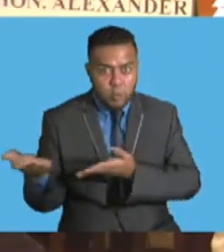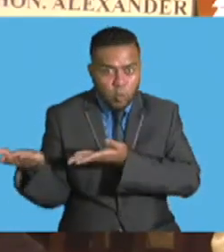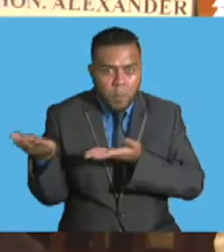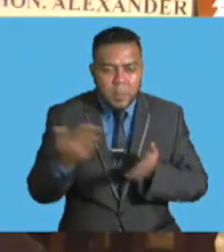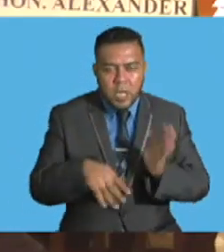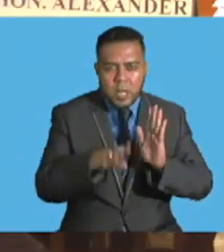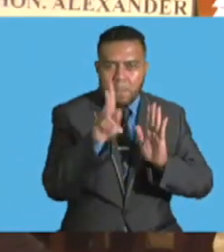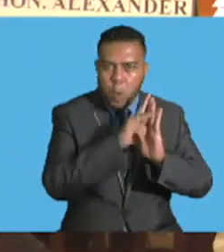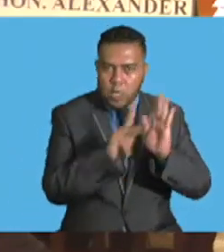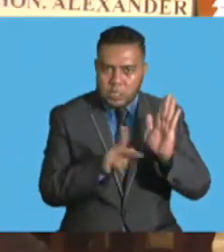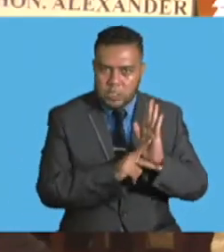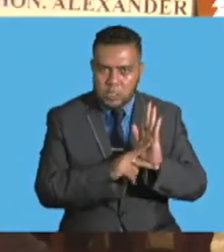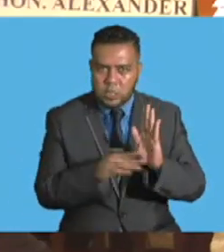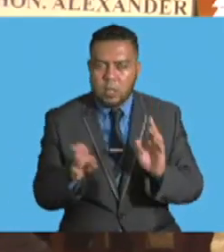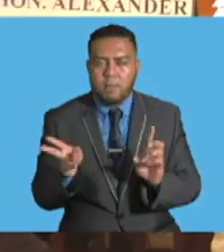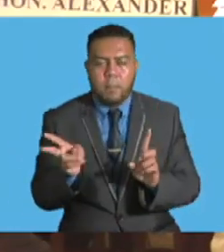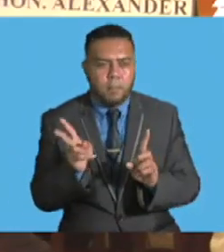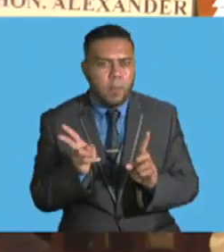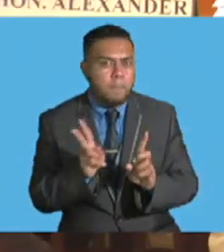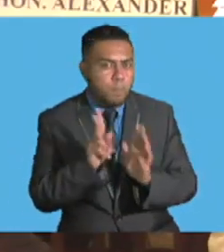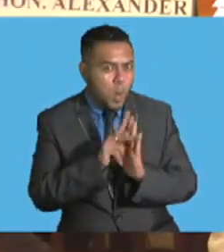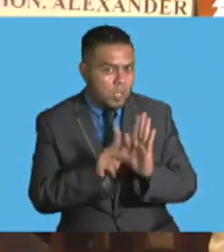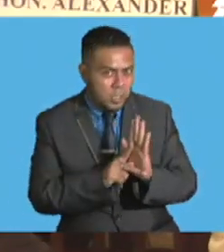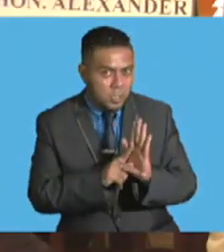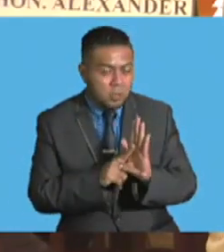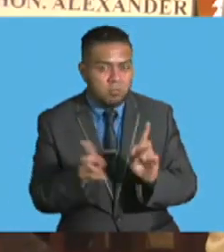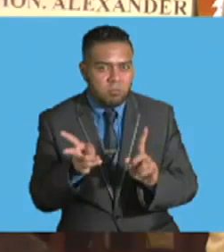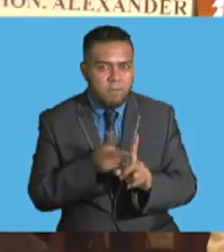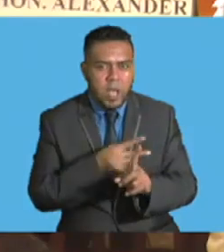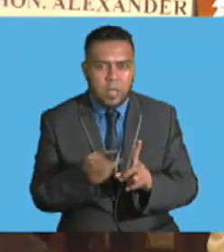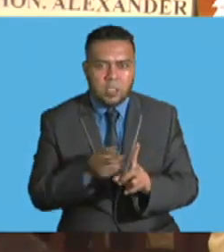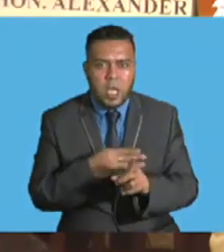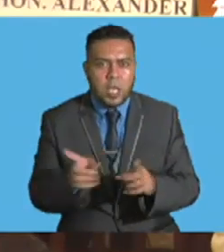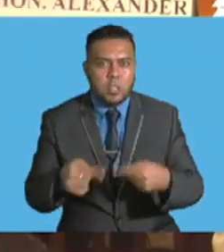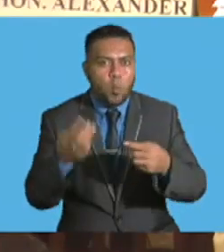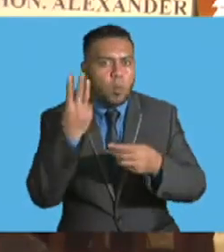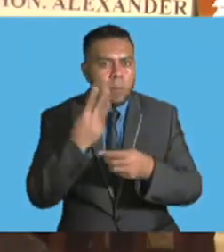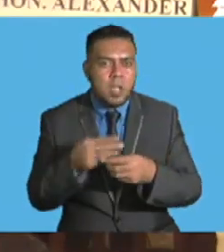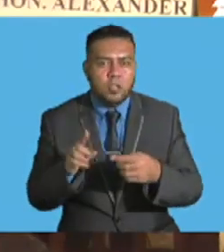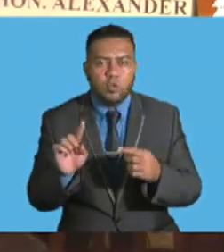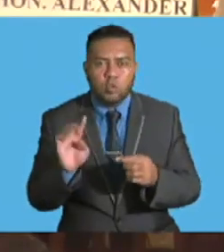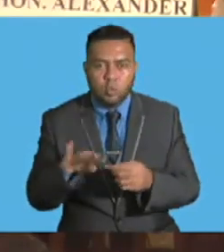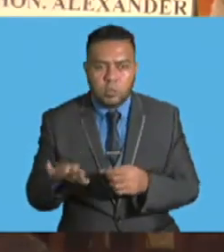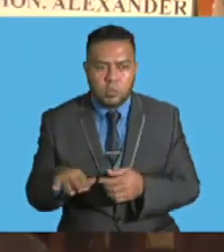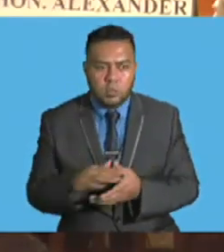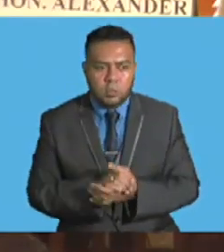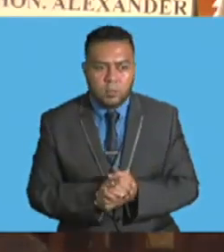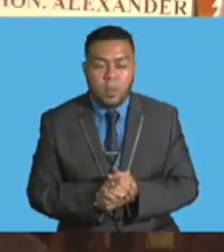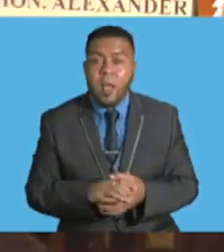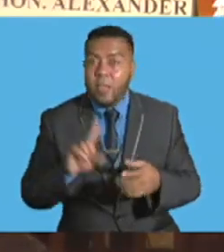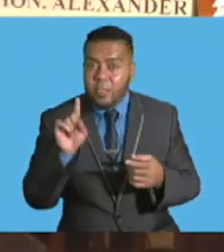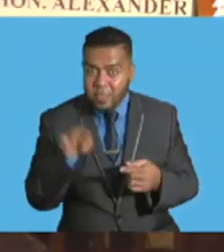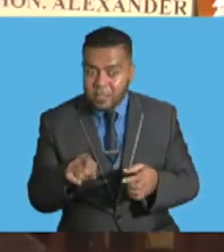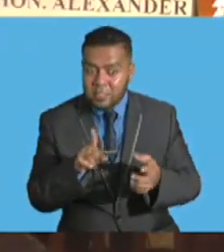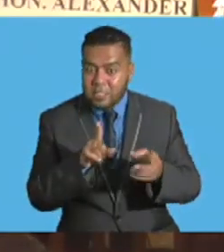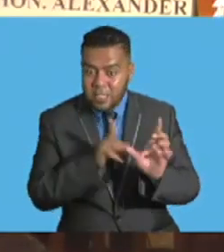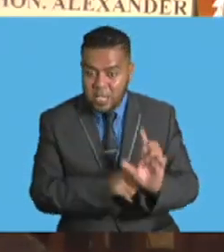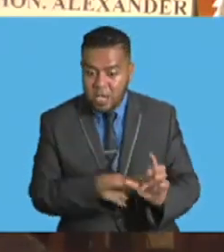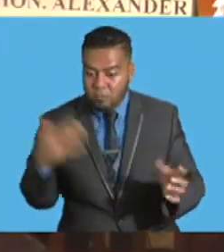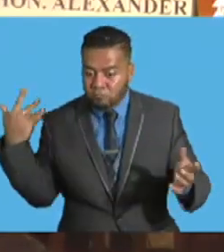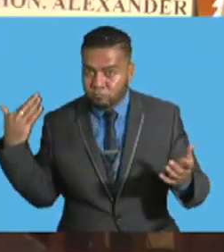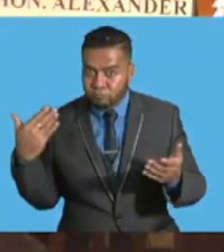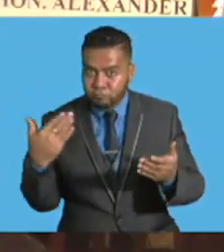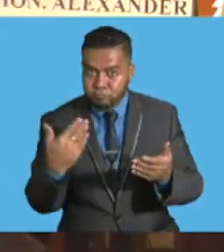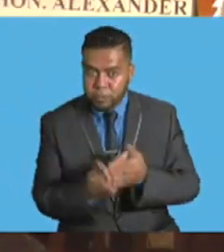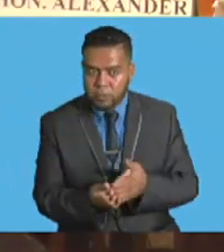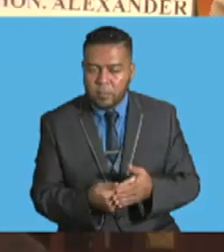to domestic violence against women and children. 387, the first year of the Act. And then from that year, Honorable Speaker,